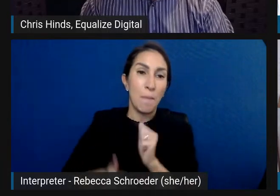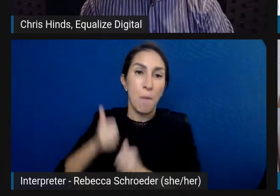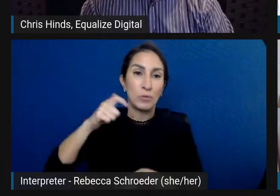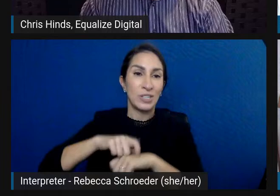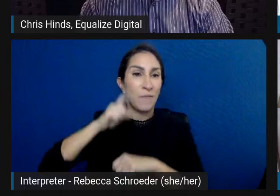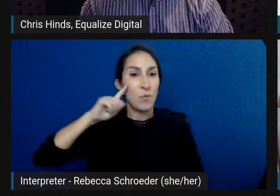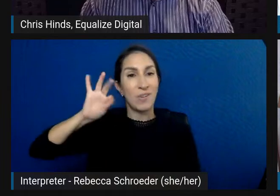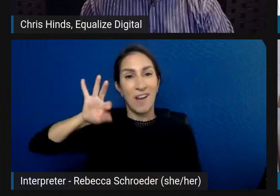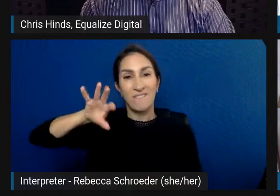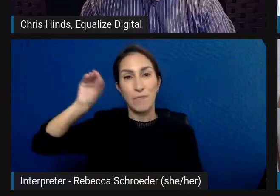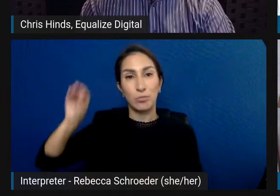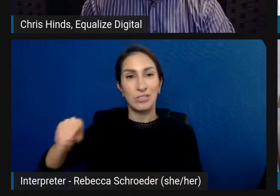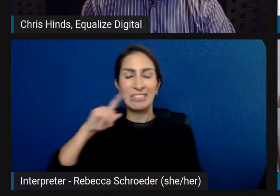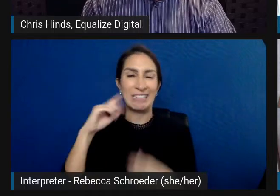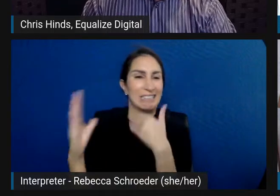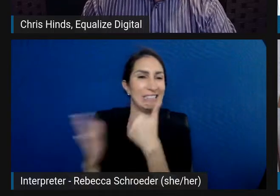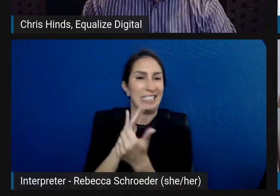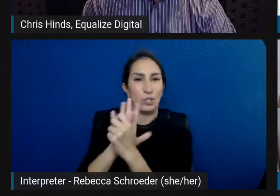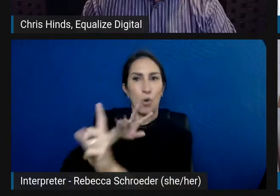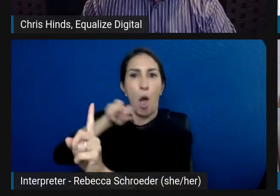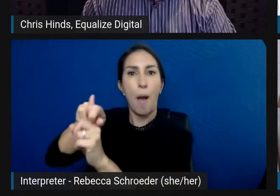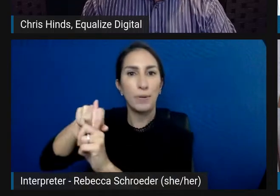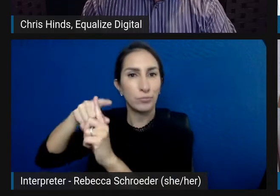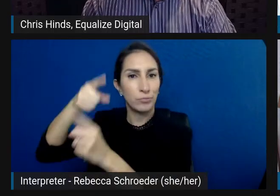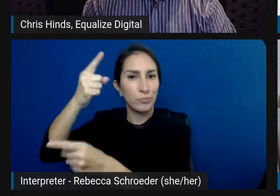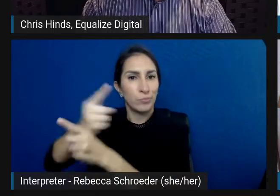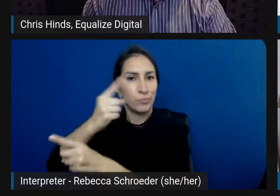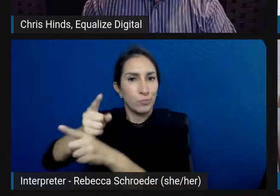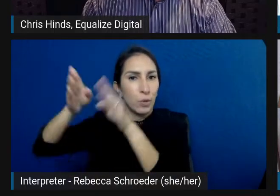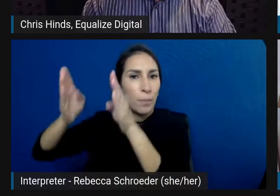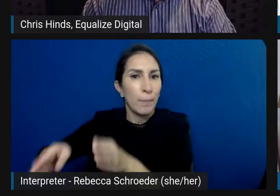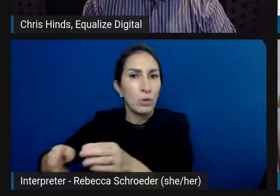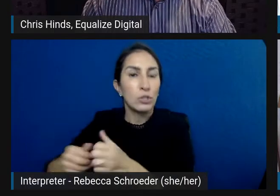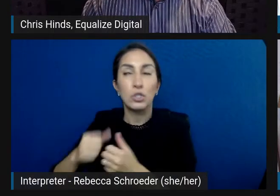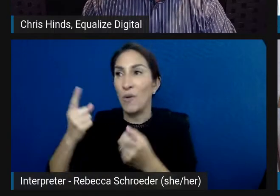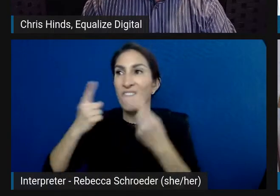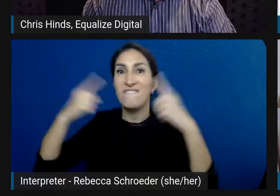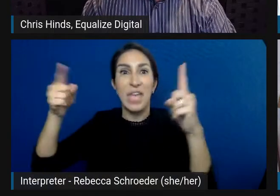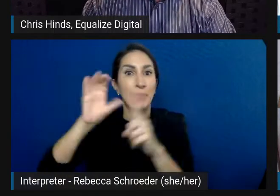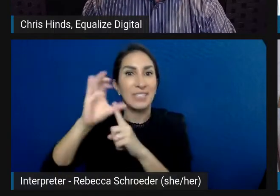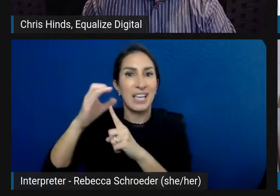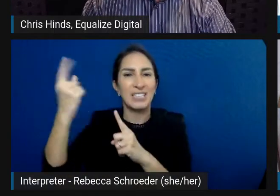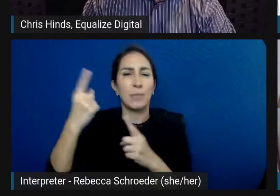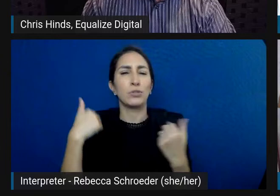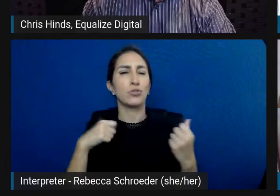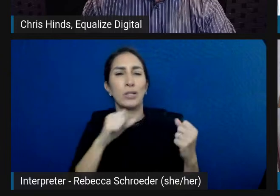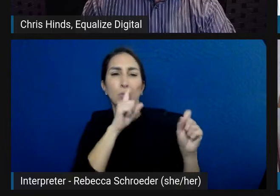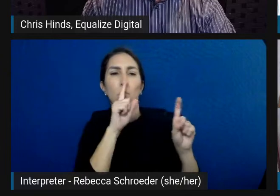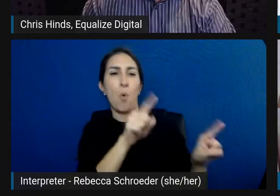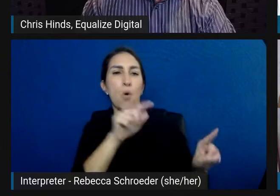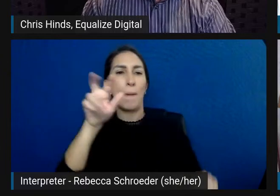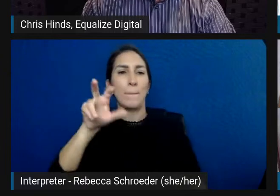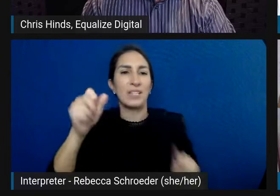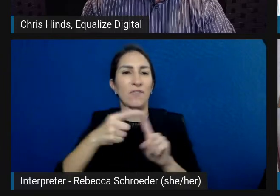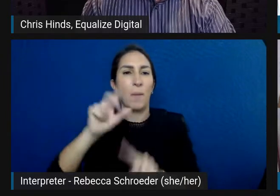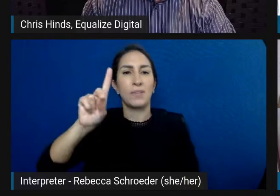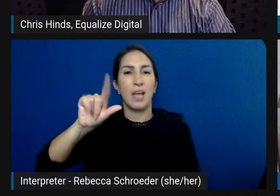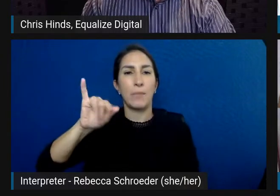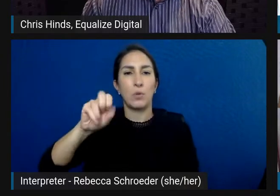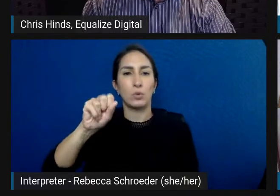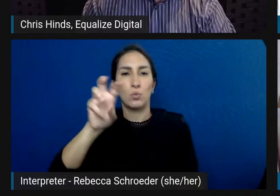these situations, right? Like, obviously, like the famous case is somebody who tried to order a pizza from the Domino's website who was unable to do